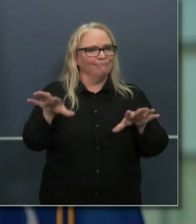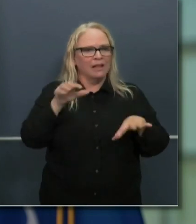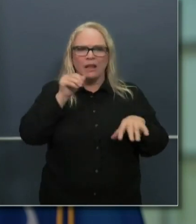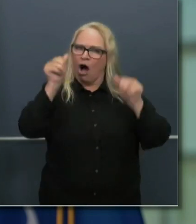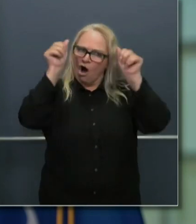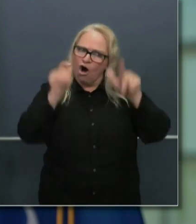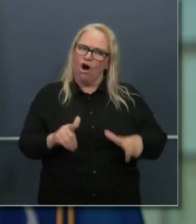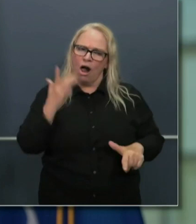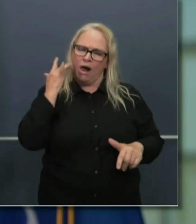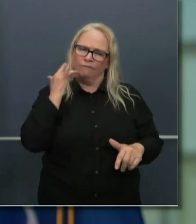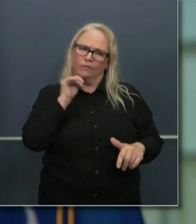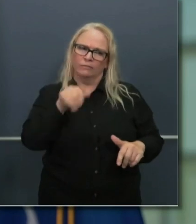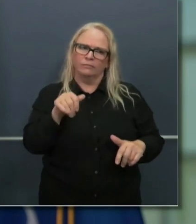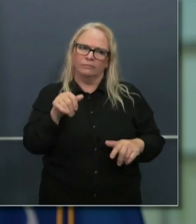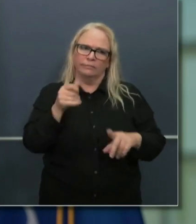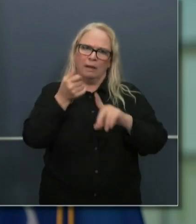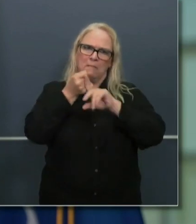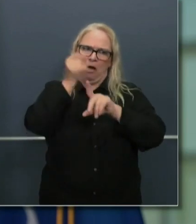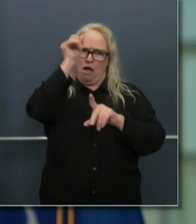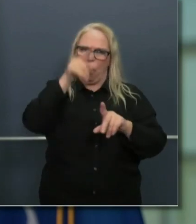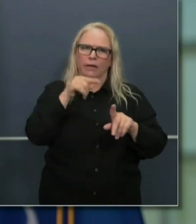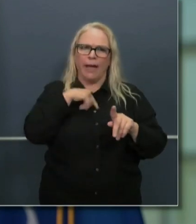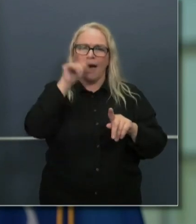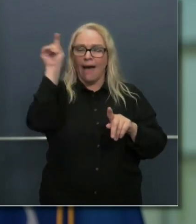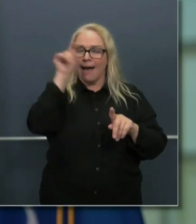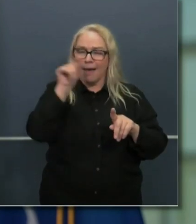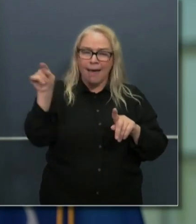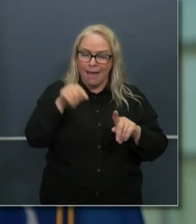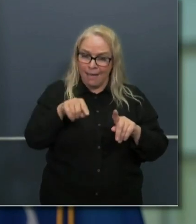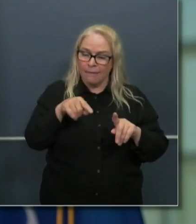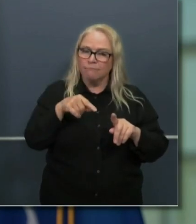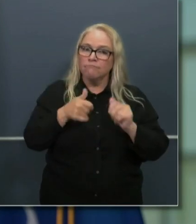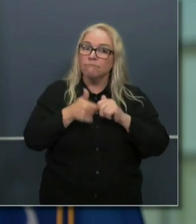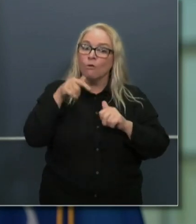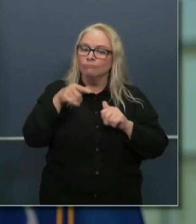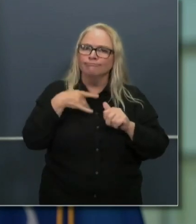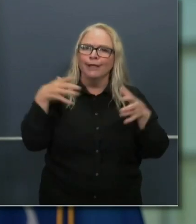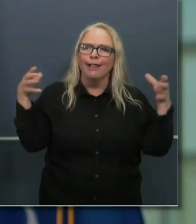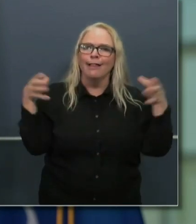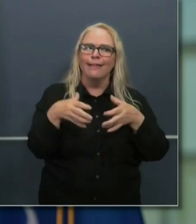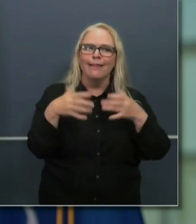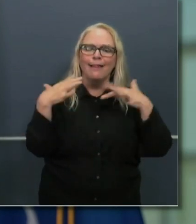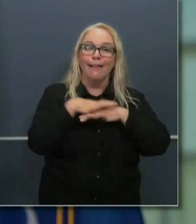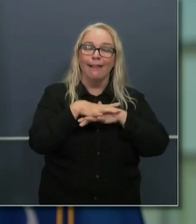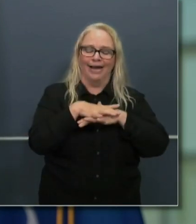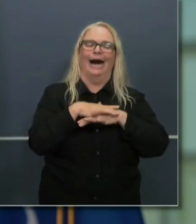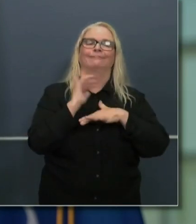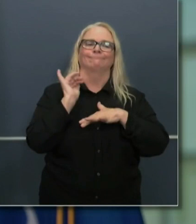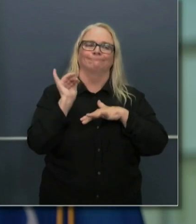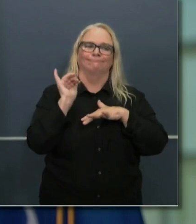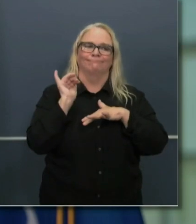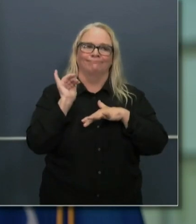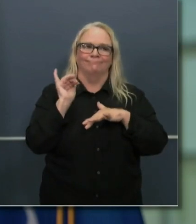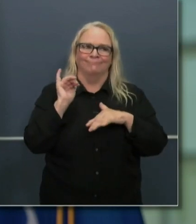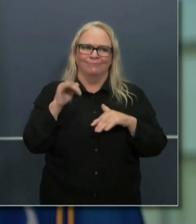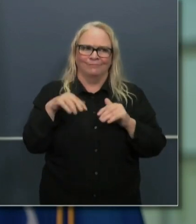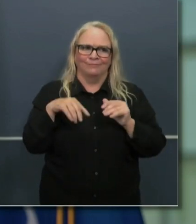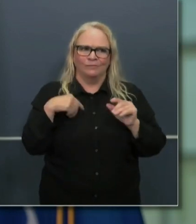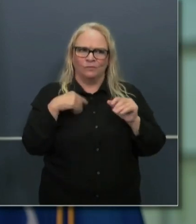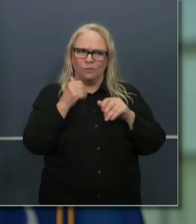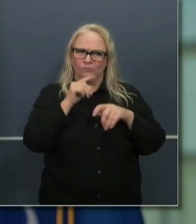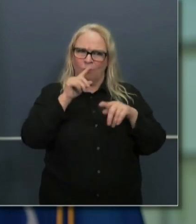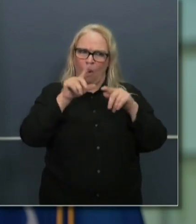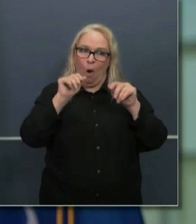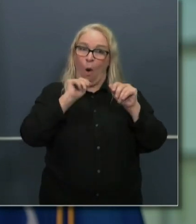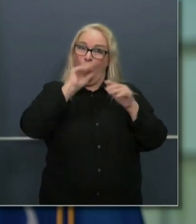impacted equally, and as a consequence, we are not targeting at a statewide level these rules and regulations.